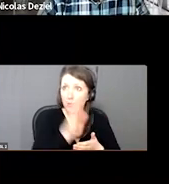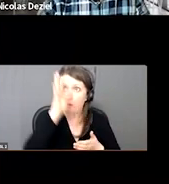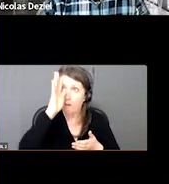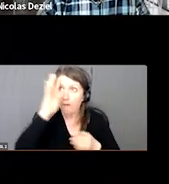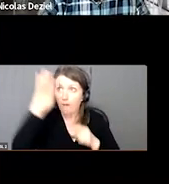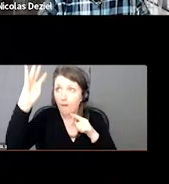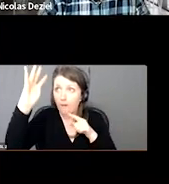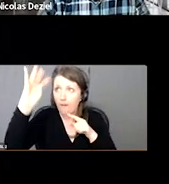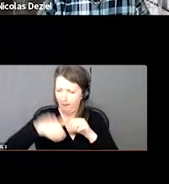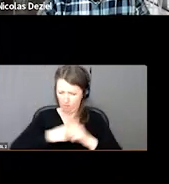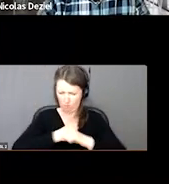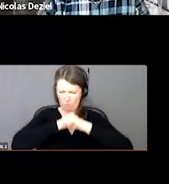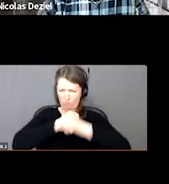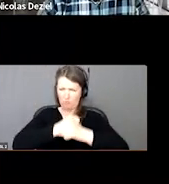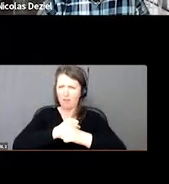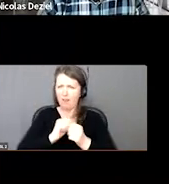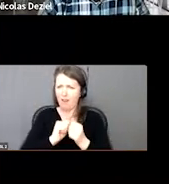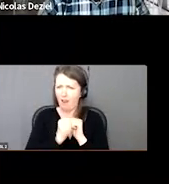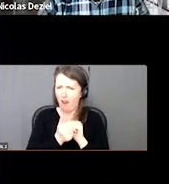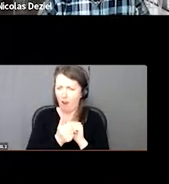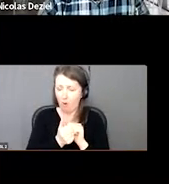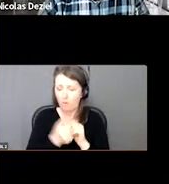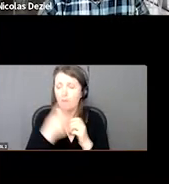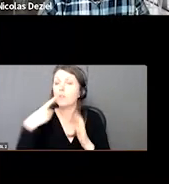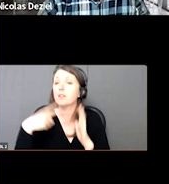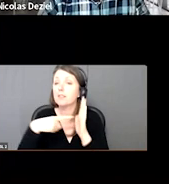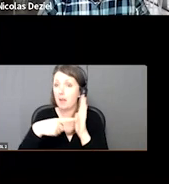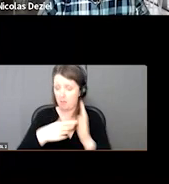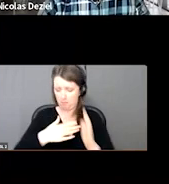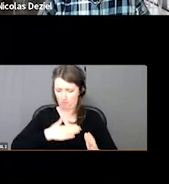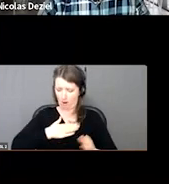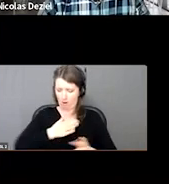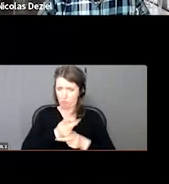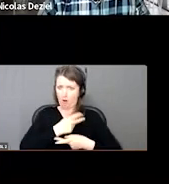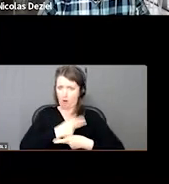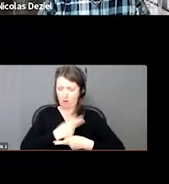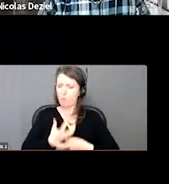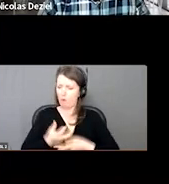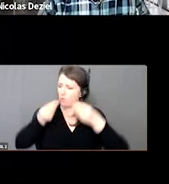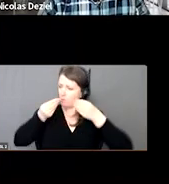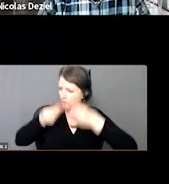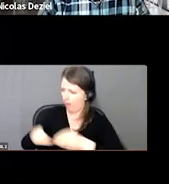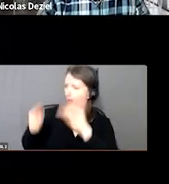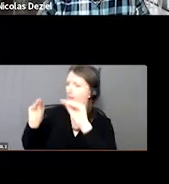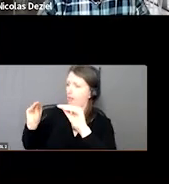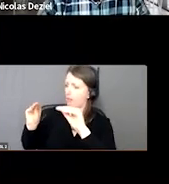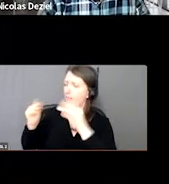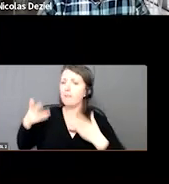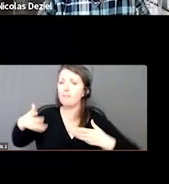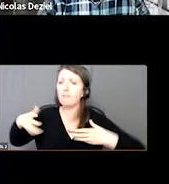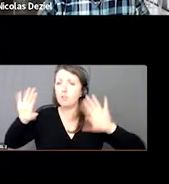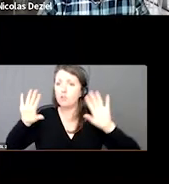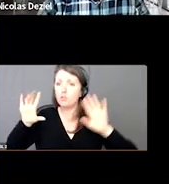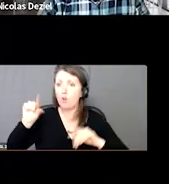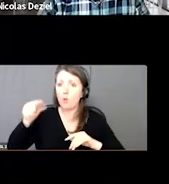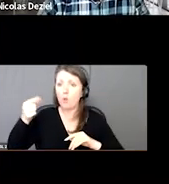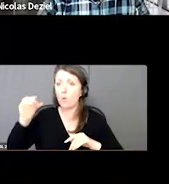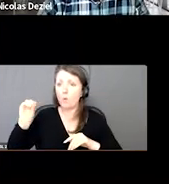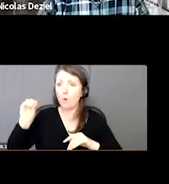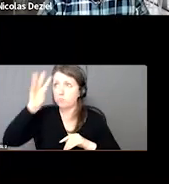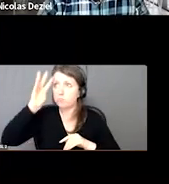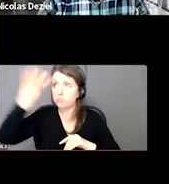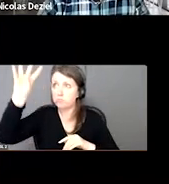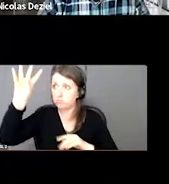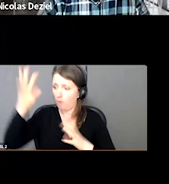let's say I have a product I want to sell in the marketplace, and I have a logo that I've designed, and I want that to be on the